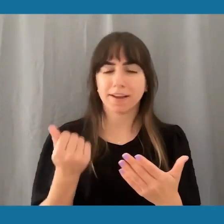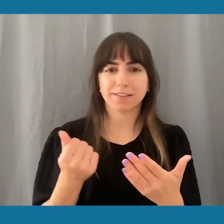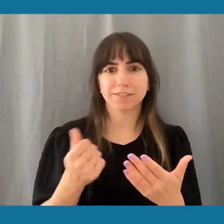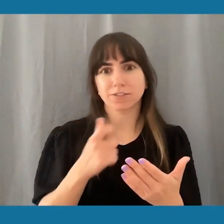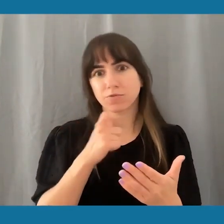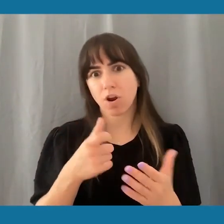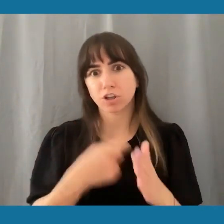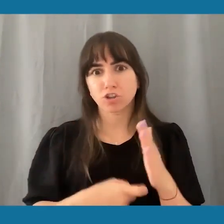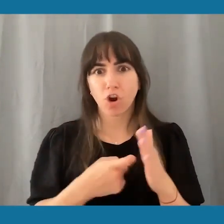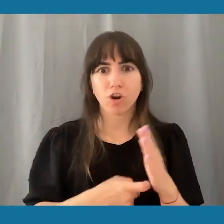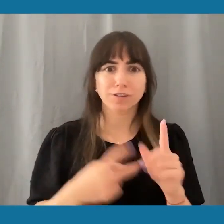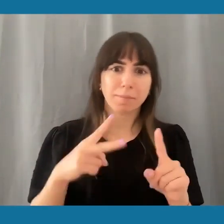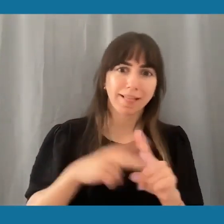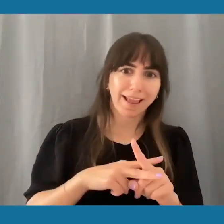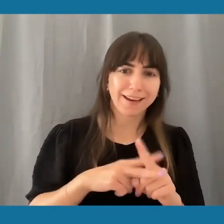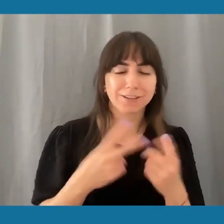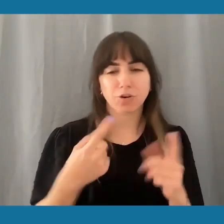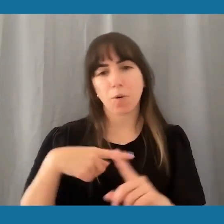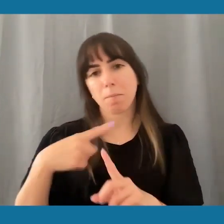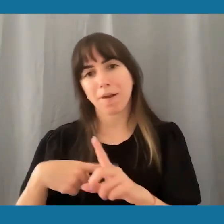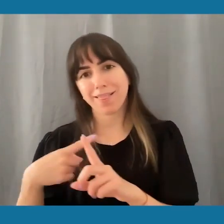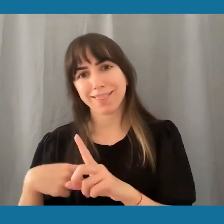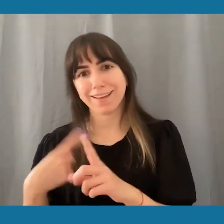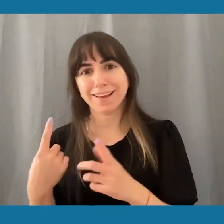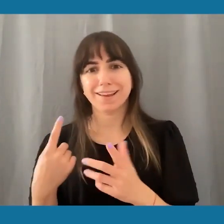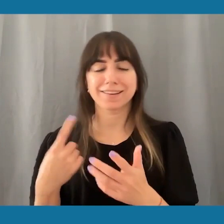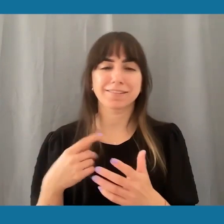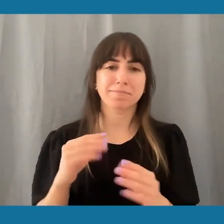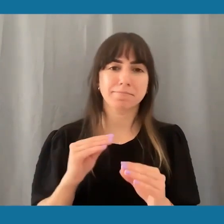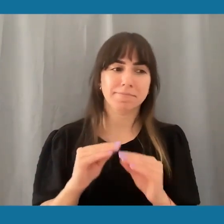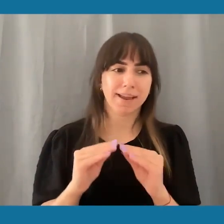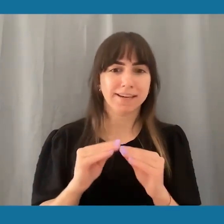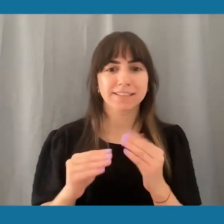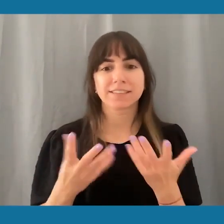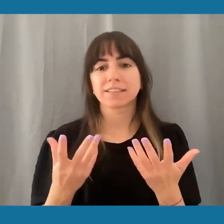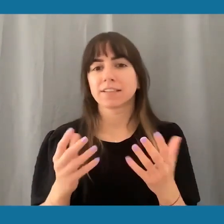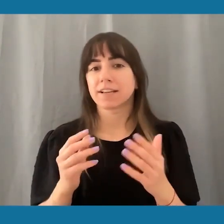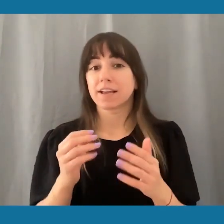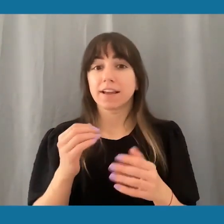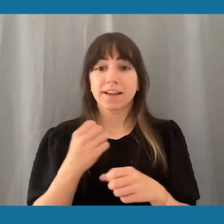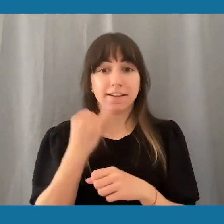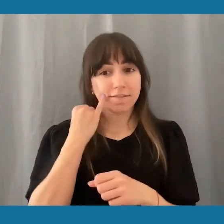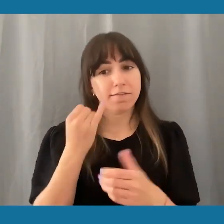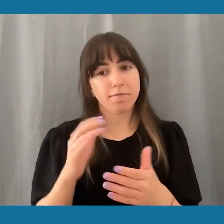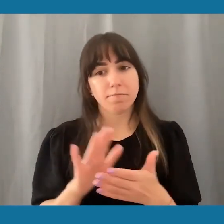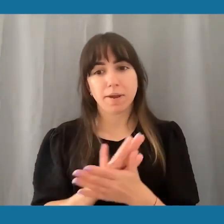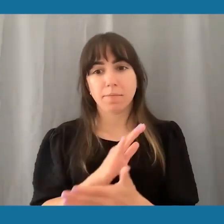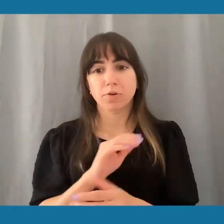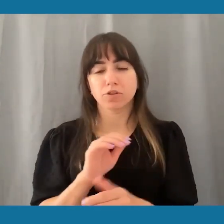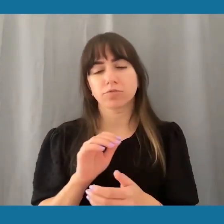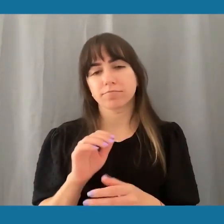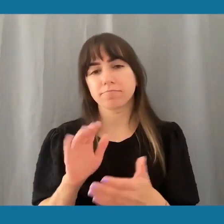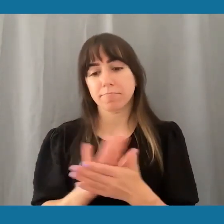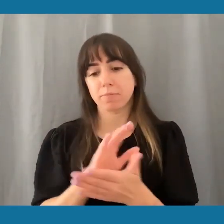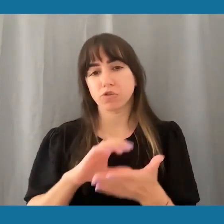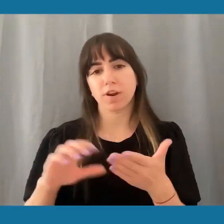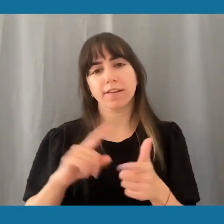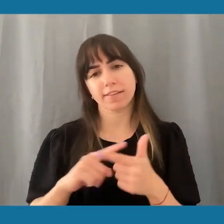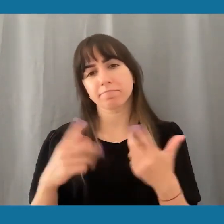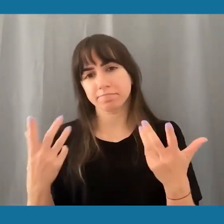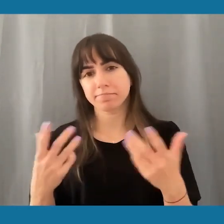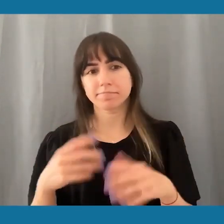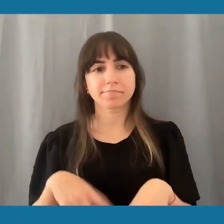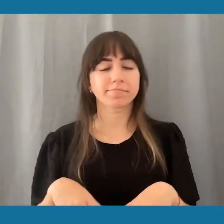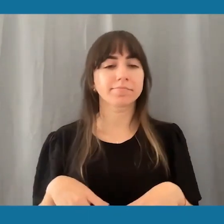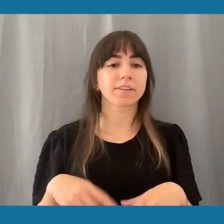have the backing and history with the Florida prepaid program that tries to make this the best value for Floridians. As I mentioned, ABLE United